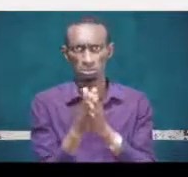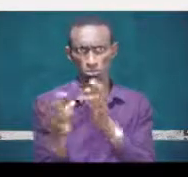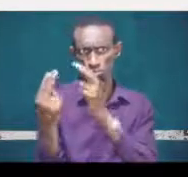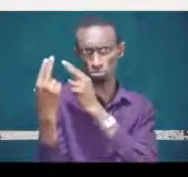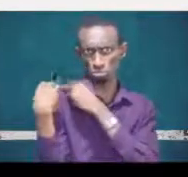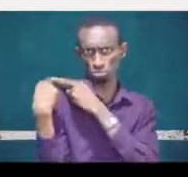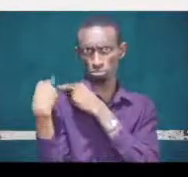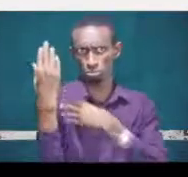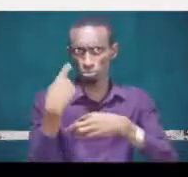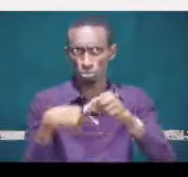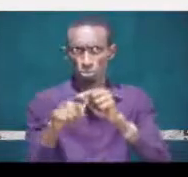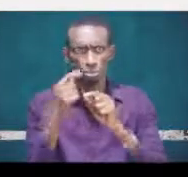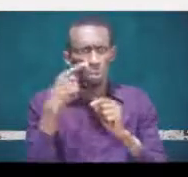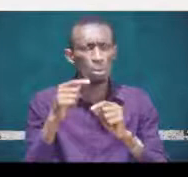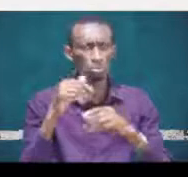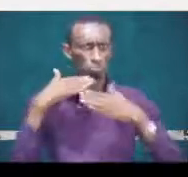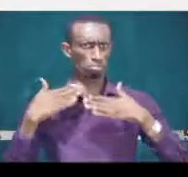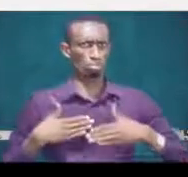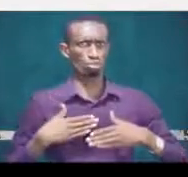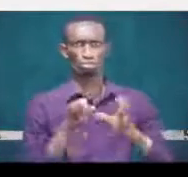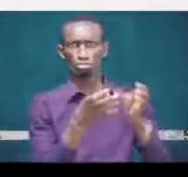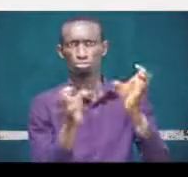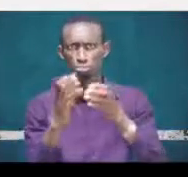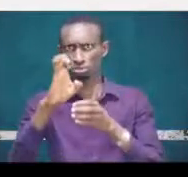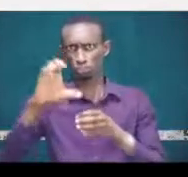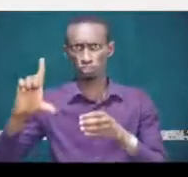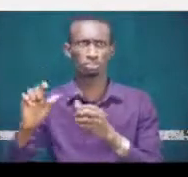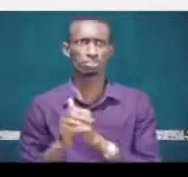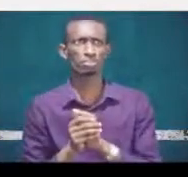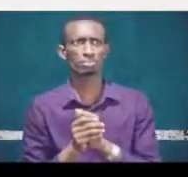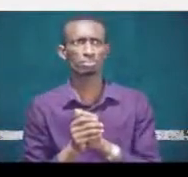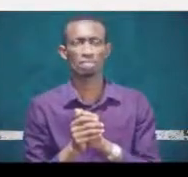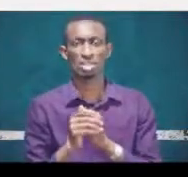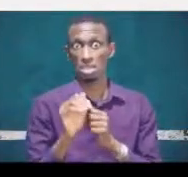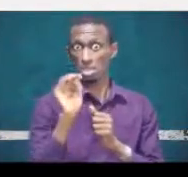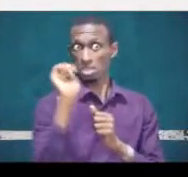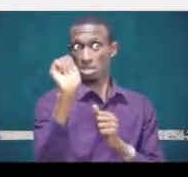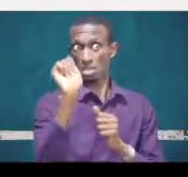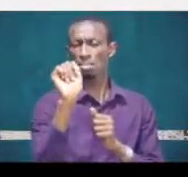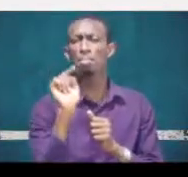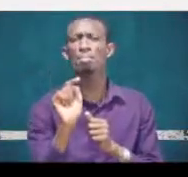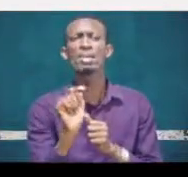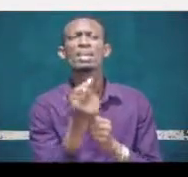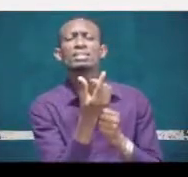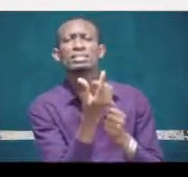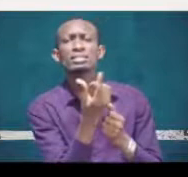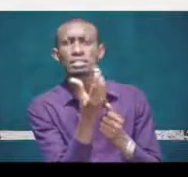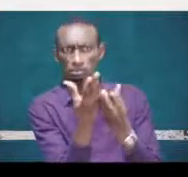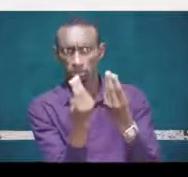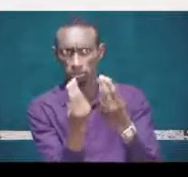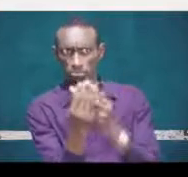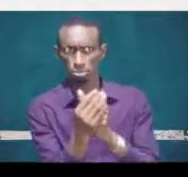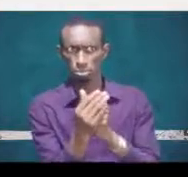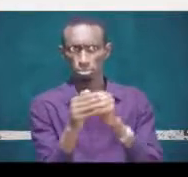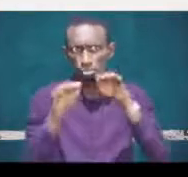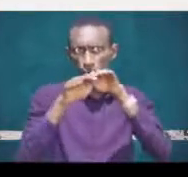A, simple squamous epithelium. B, simple columnar epithelium.